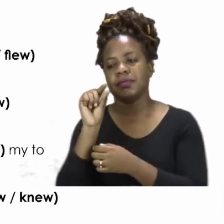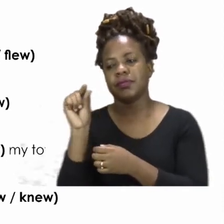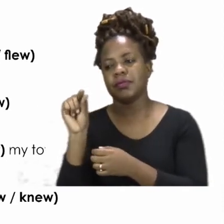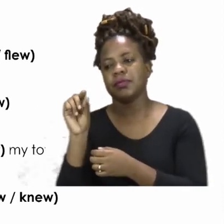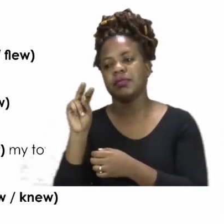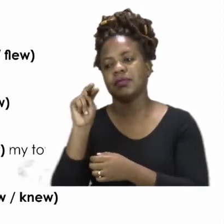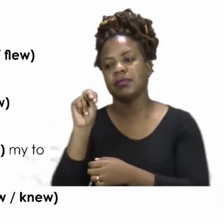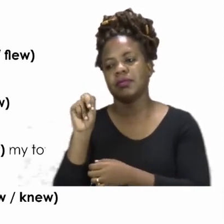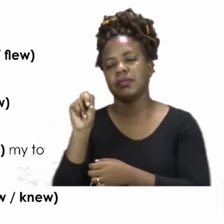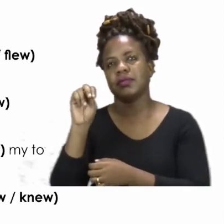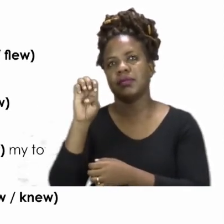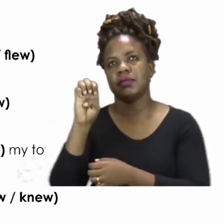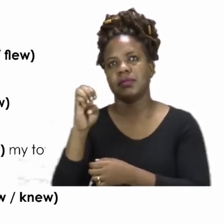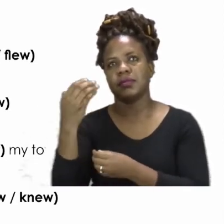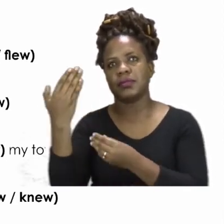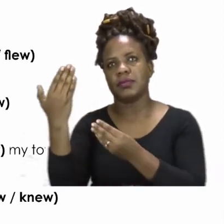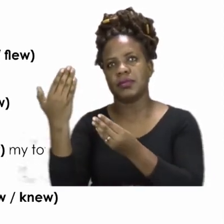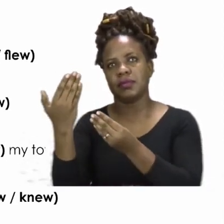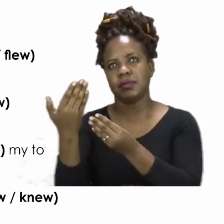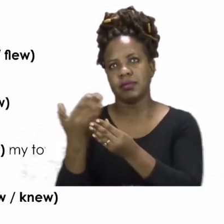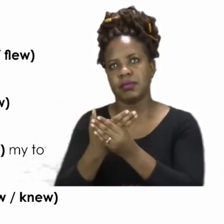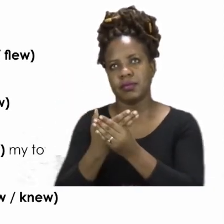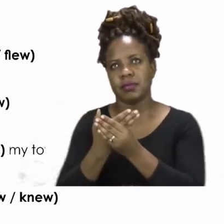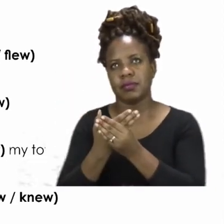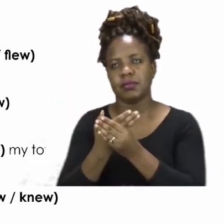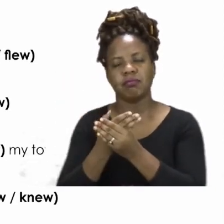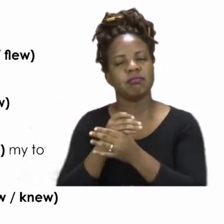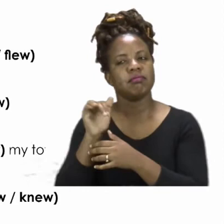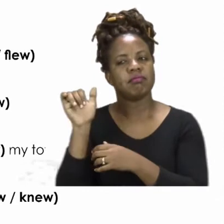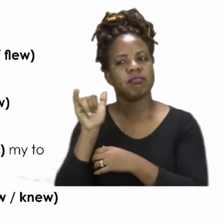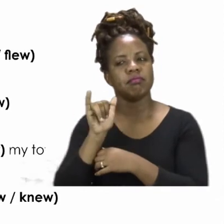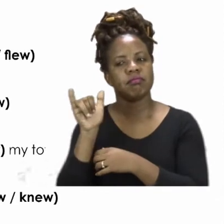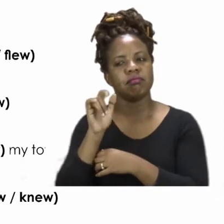Few or new?